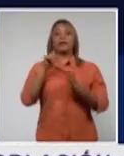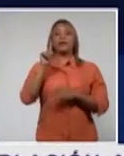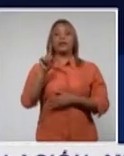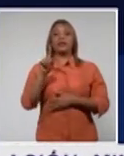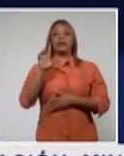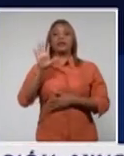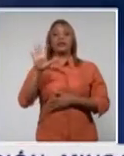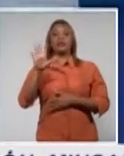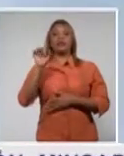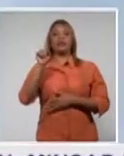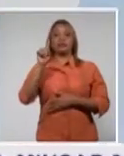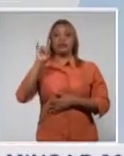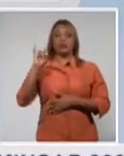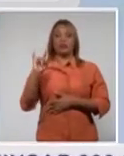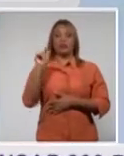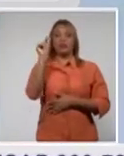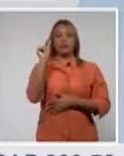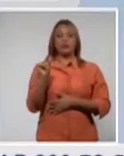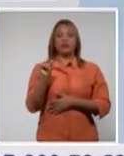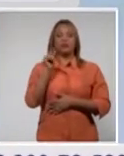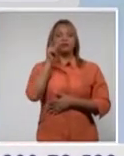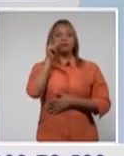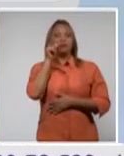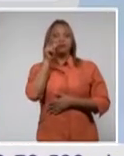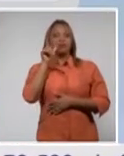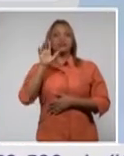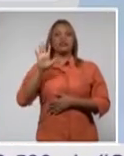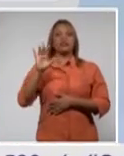1,519 people are hospitalized in Cuba.